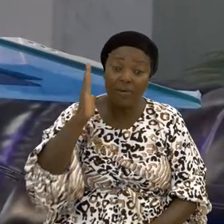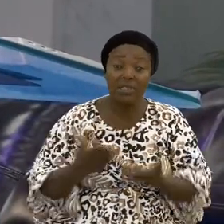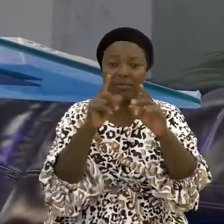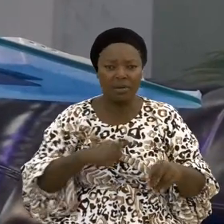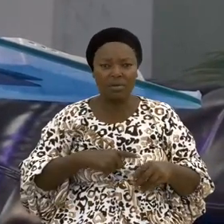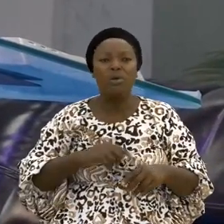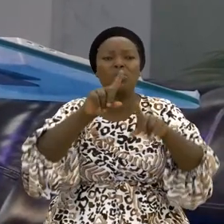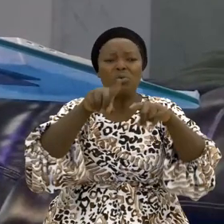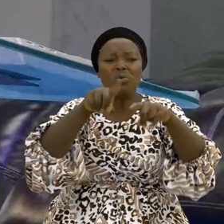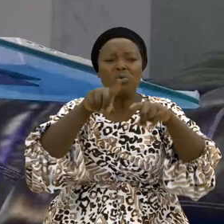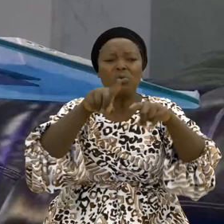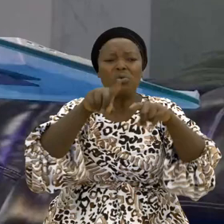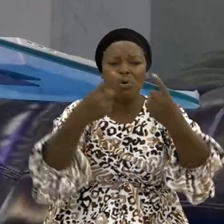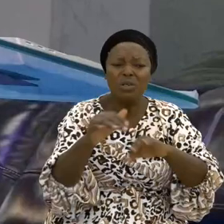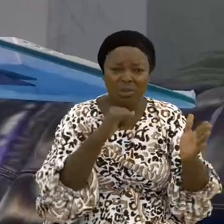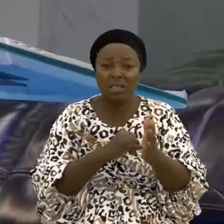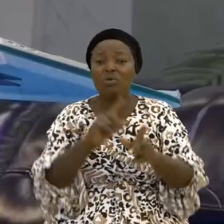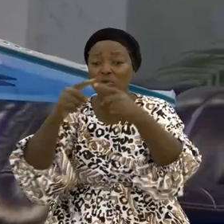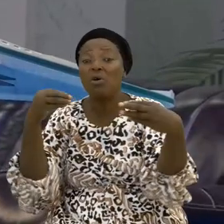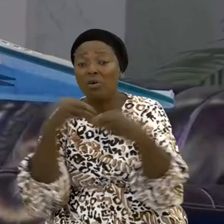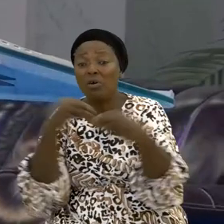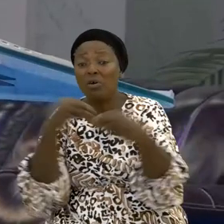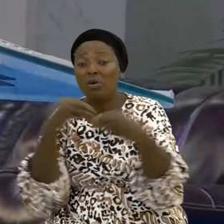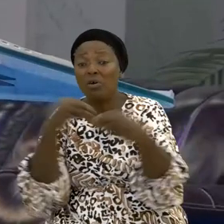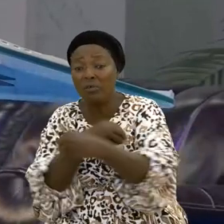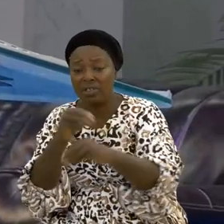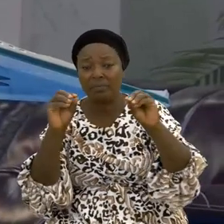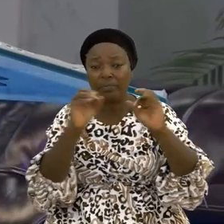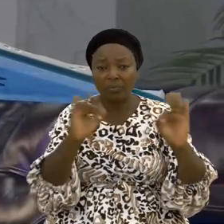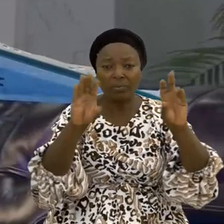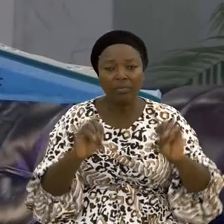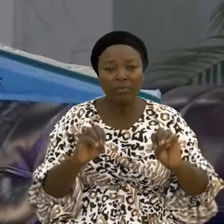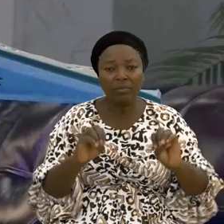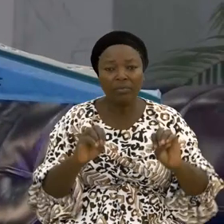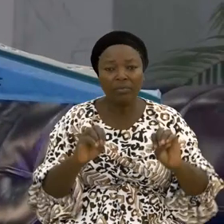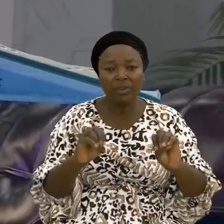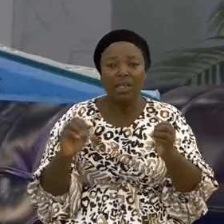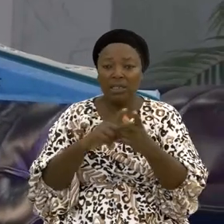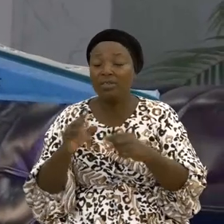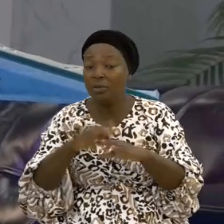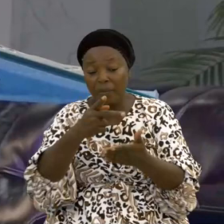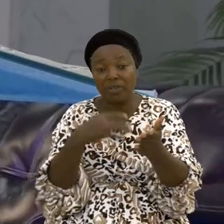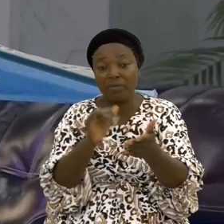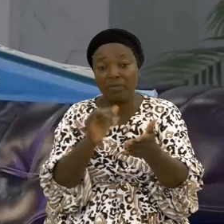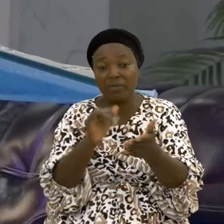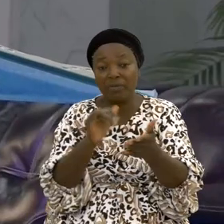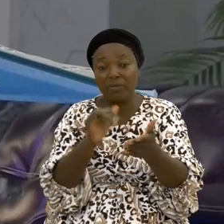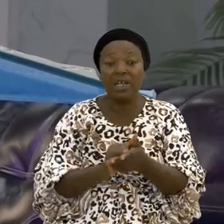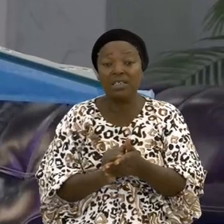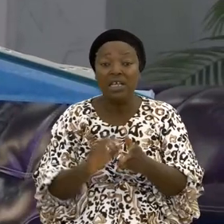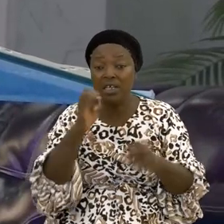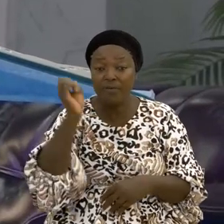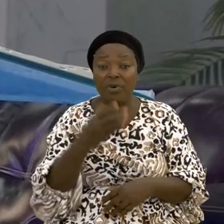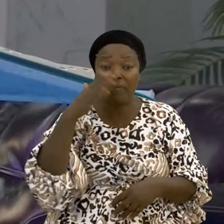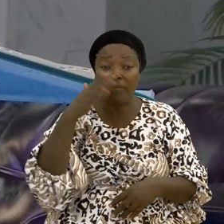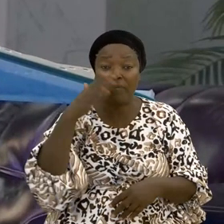Go and carry that out. Get to your office. Don't be part of the corruption. If you have been part of the corruption in the past, you